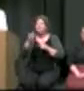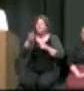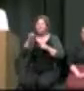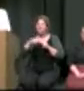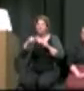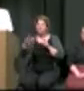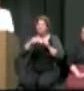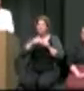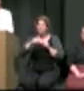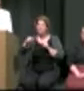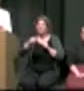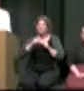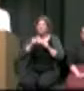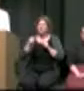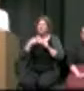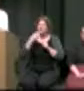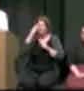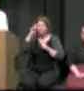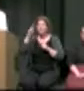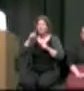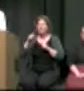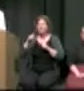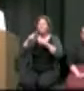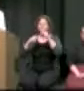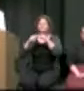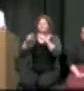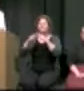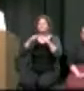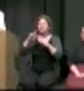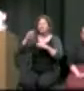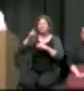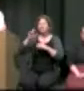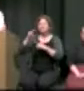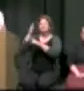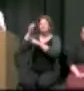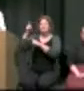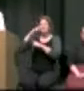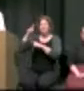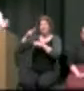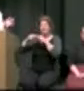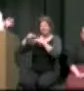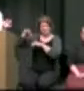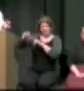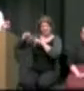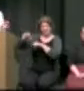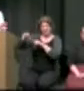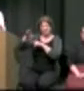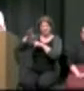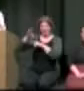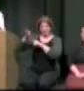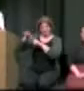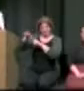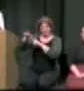to, if folks know where the American Legion is in Cuyahoga Falls, that's like the land side